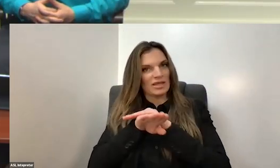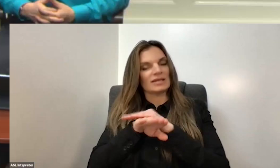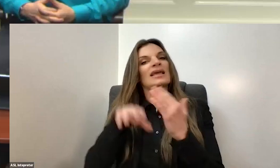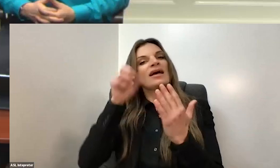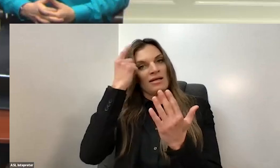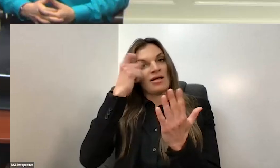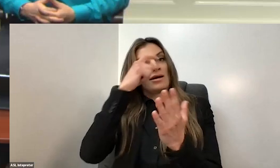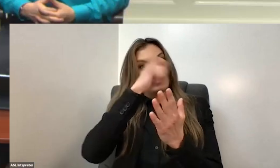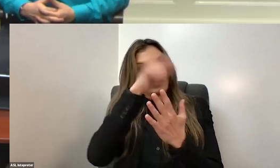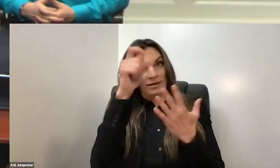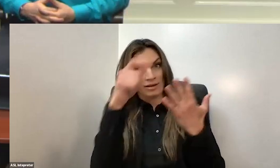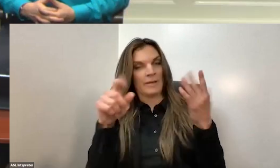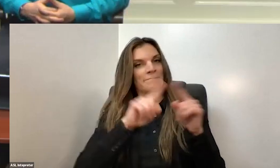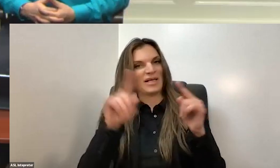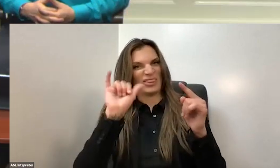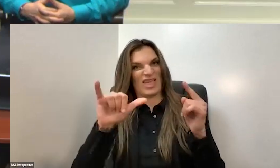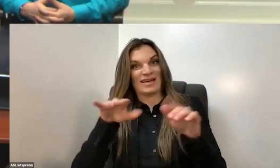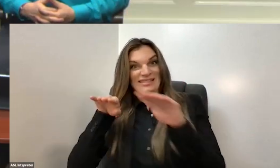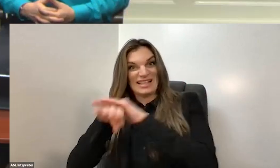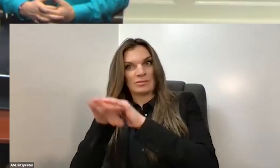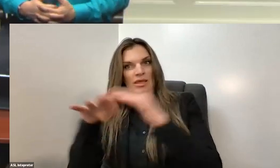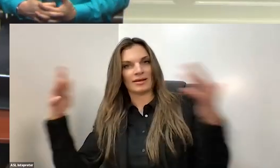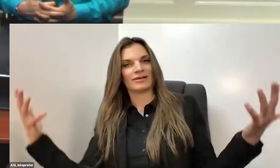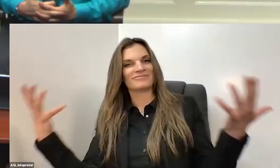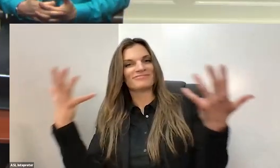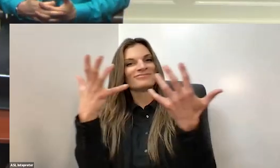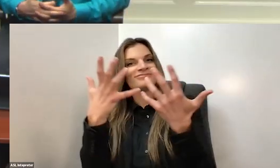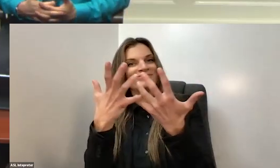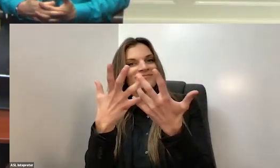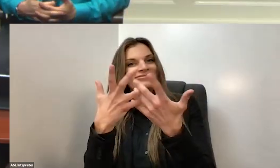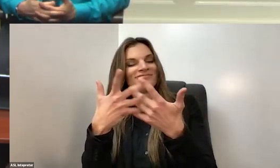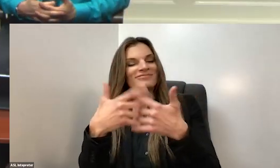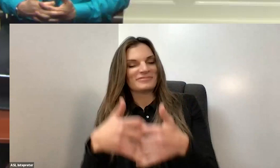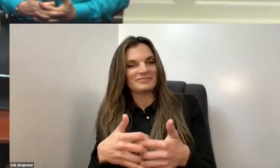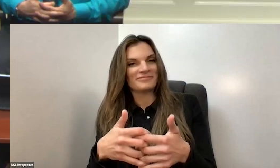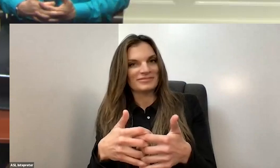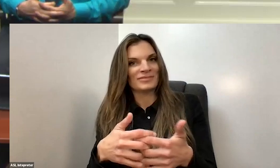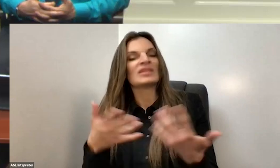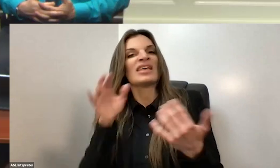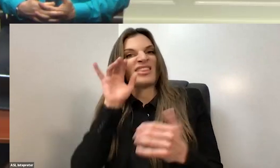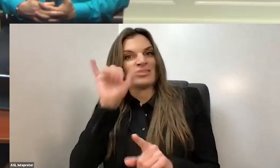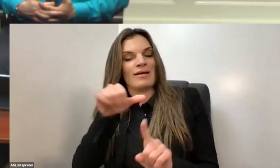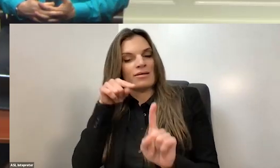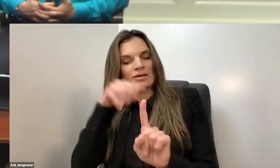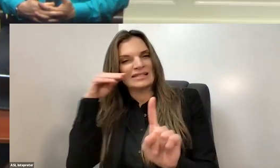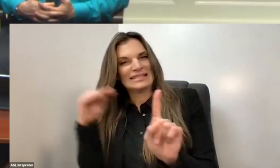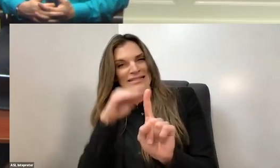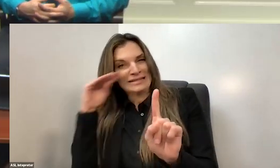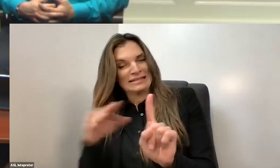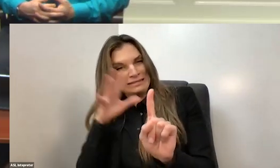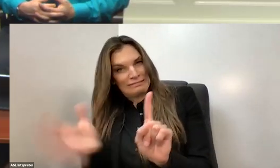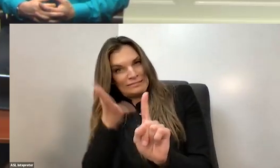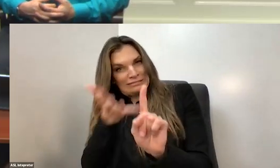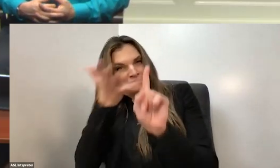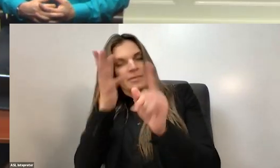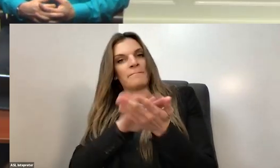Let's get those other pieces scheduled, and then let's start looking long term at how do we build this muscle? How do we start integrating accessibility